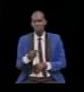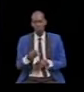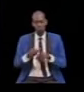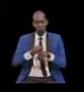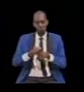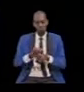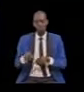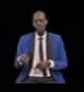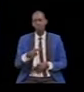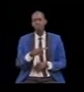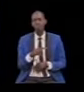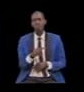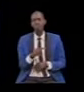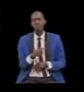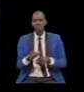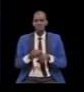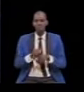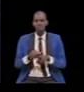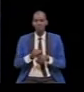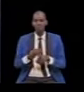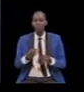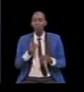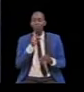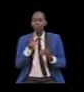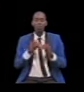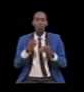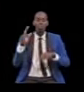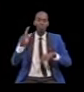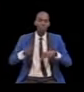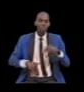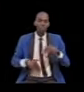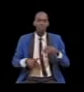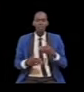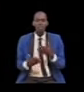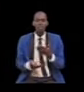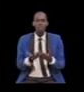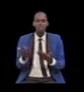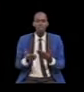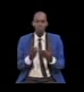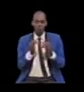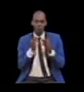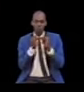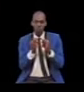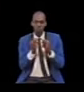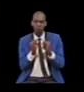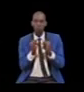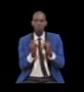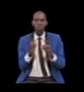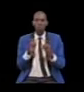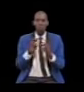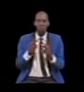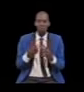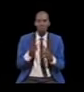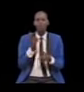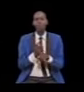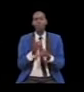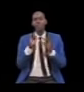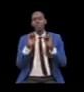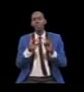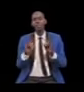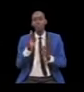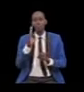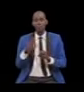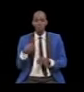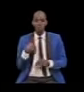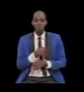training them. Training goes beyond simple instruction or mere teaching. If we